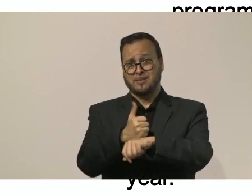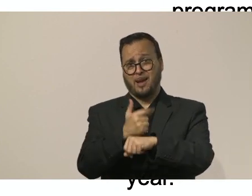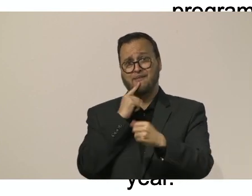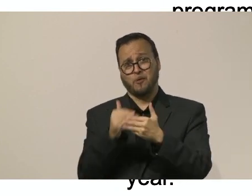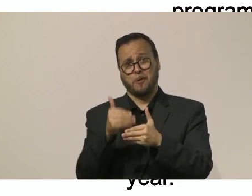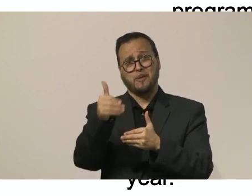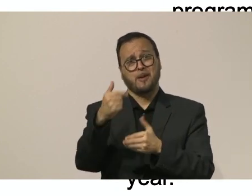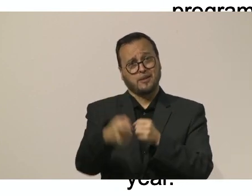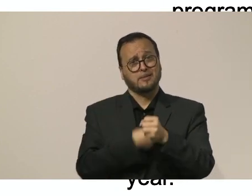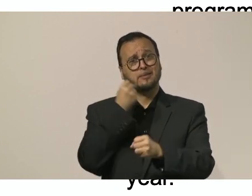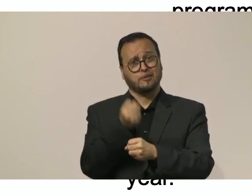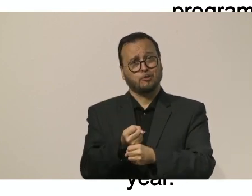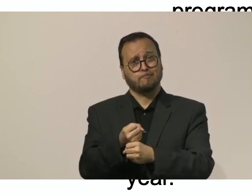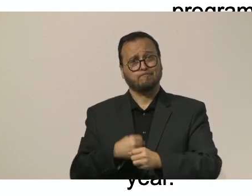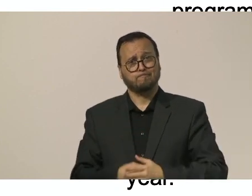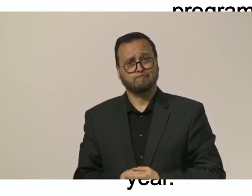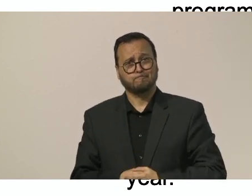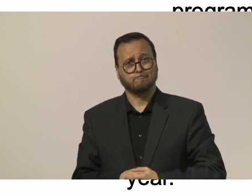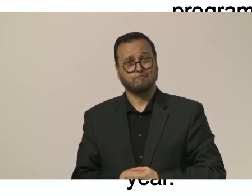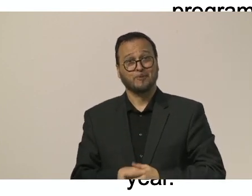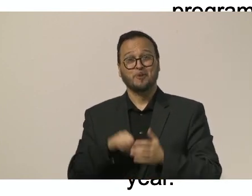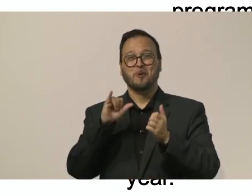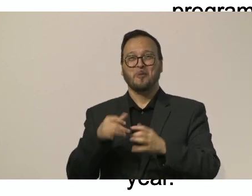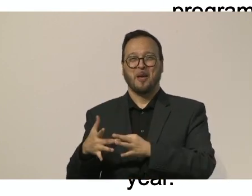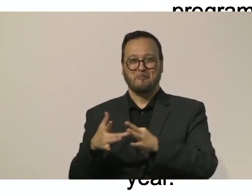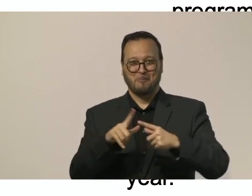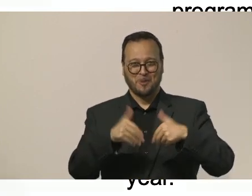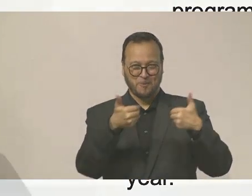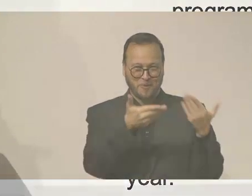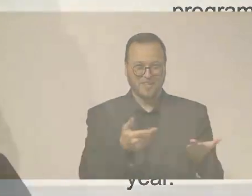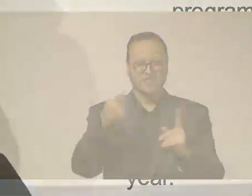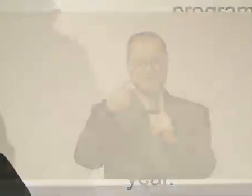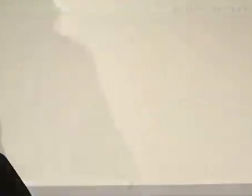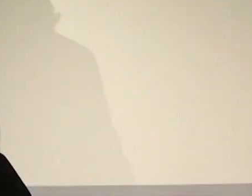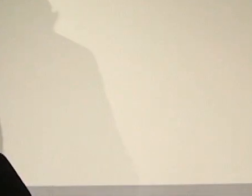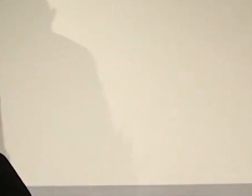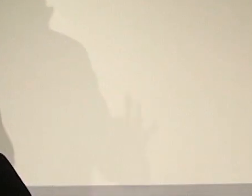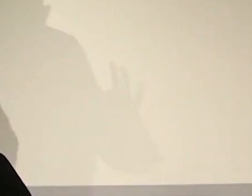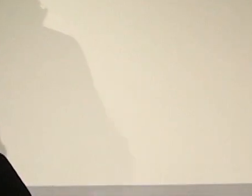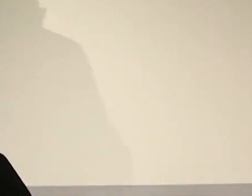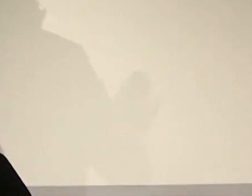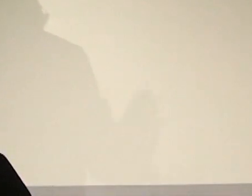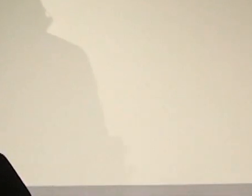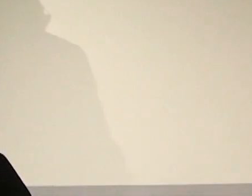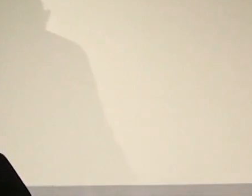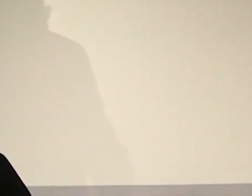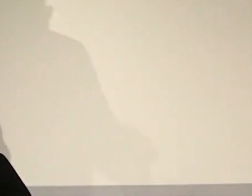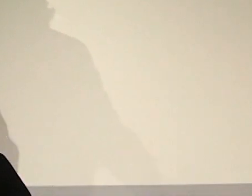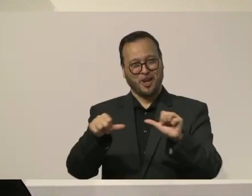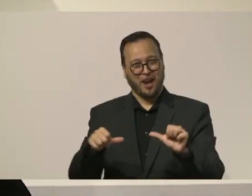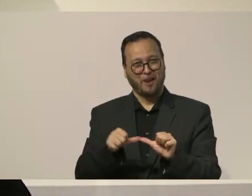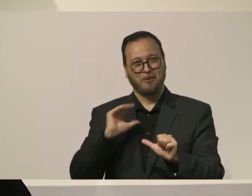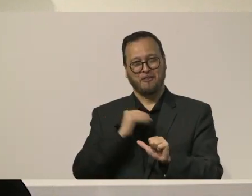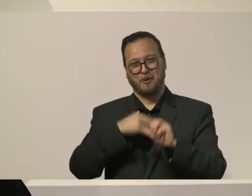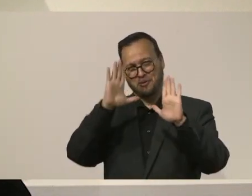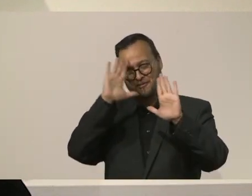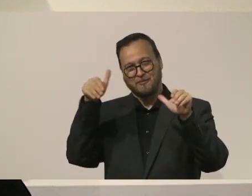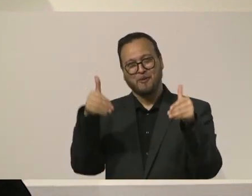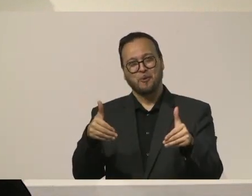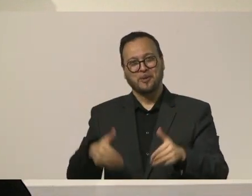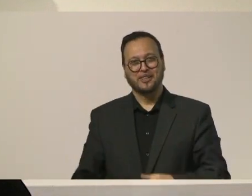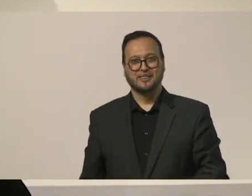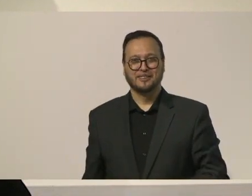year. That brings me to these goals and the corresponding plan for each area of focus.